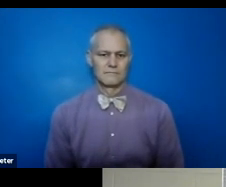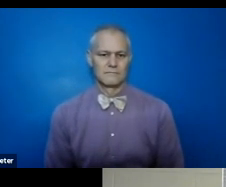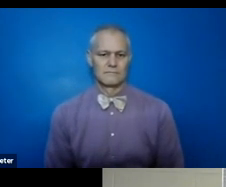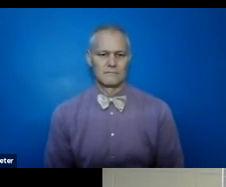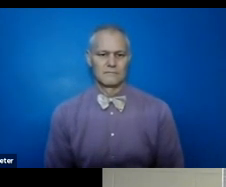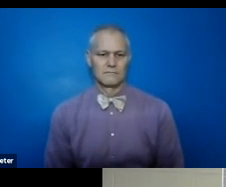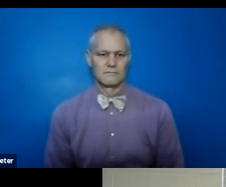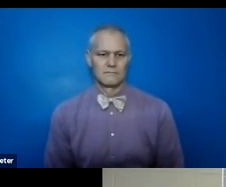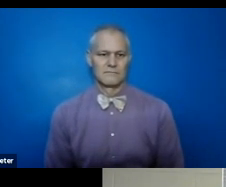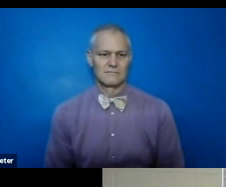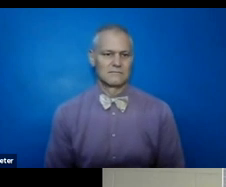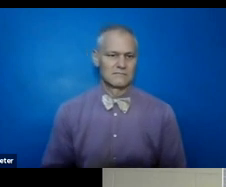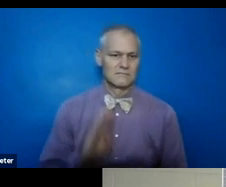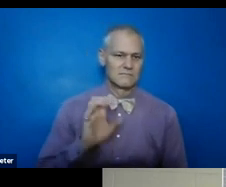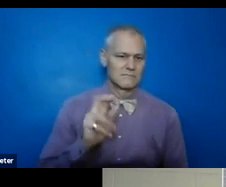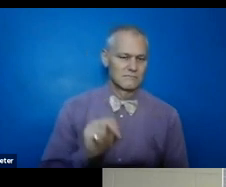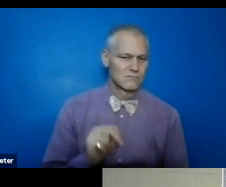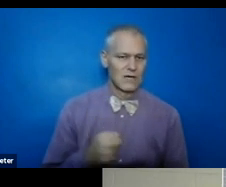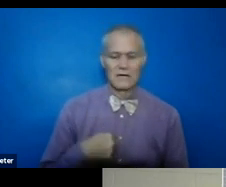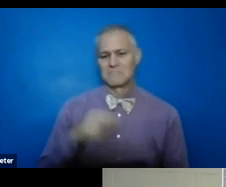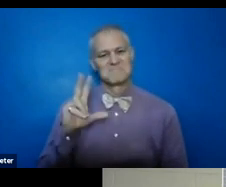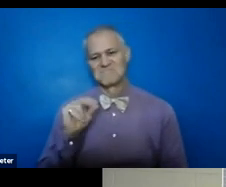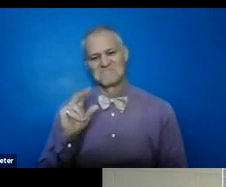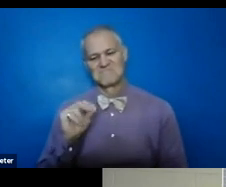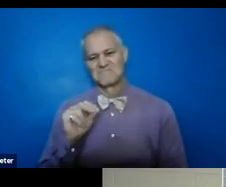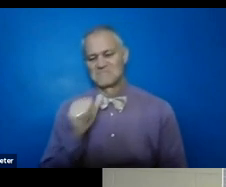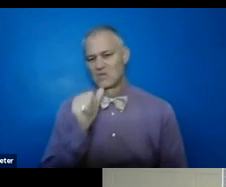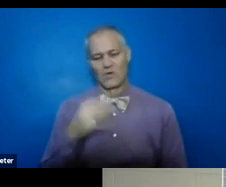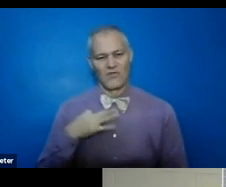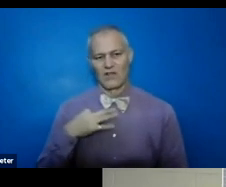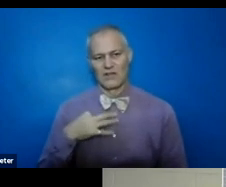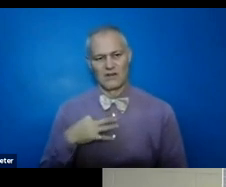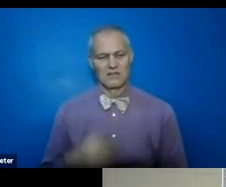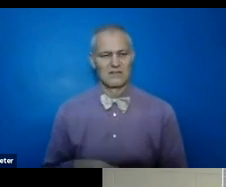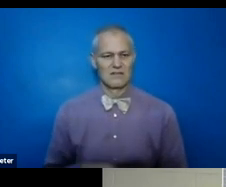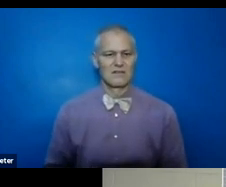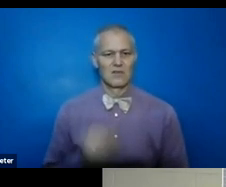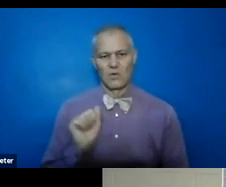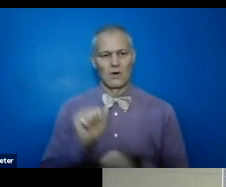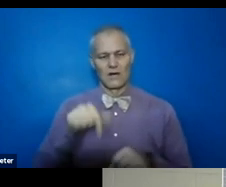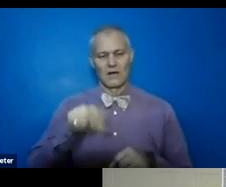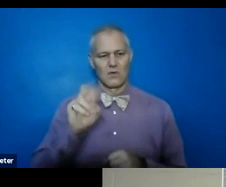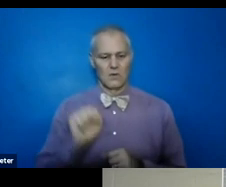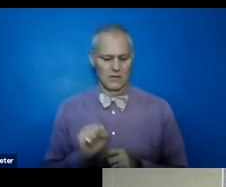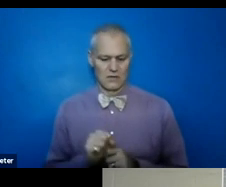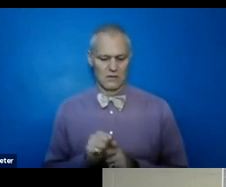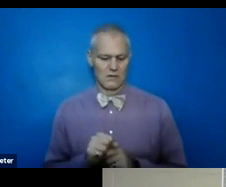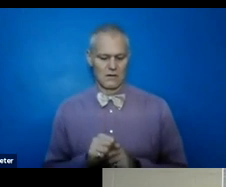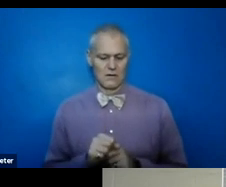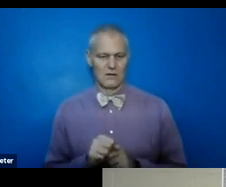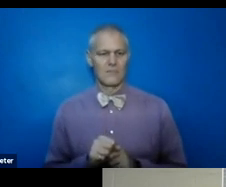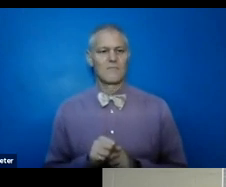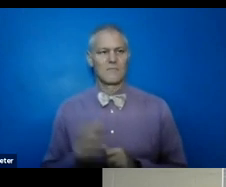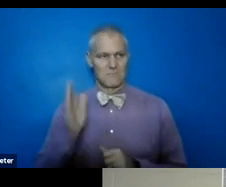Lester, I don't know if you had a response. I mean, no, Promundo wouldn't use volunteers in our work in the U.S. When I